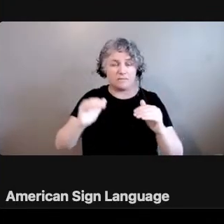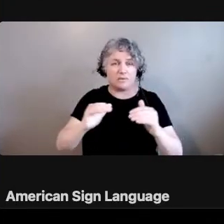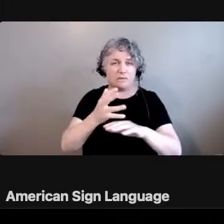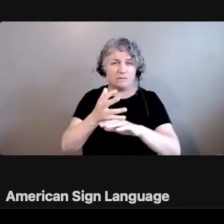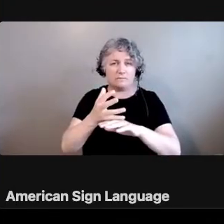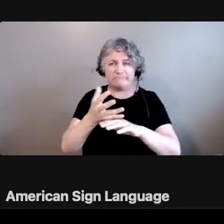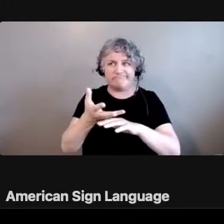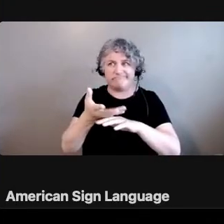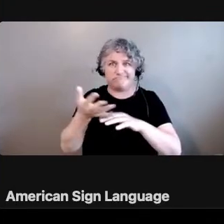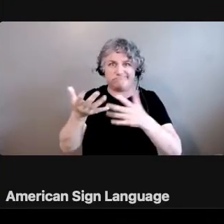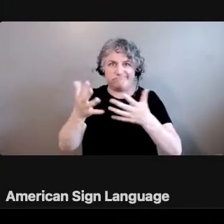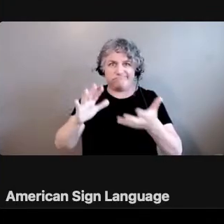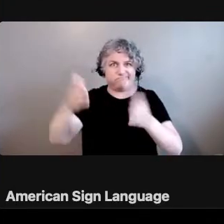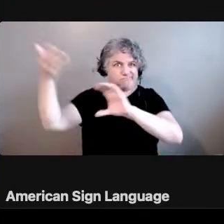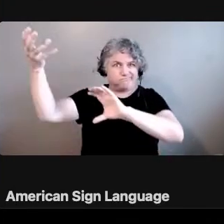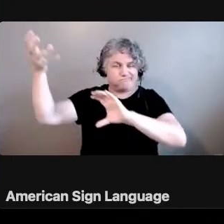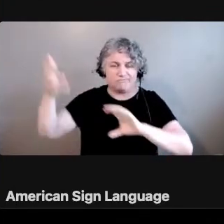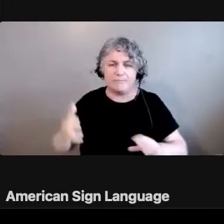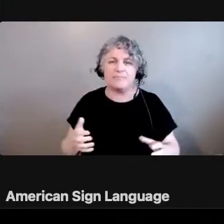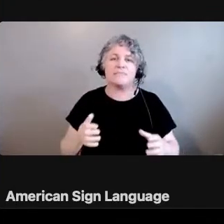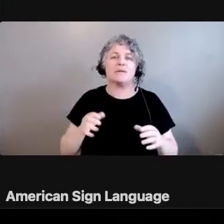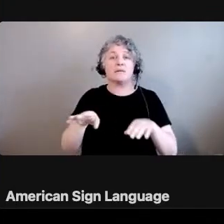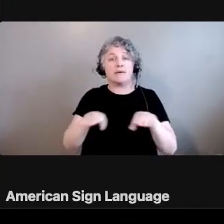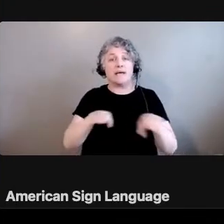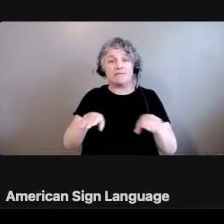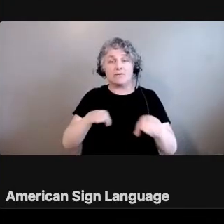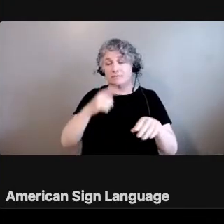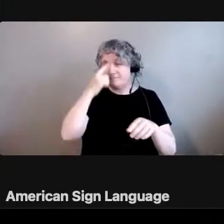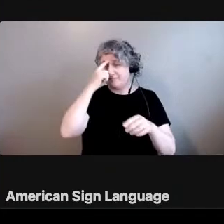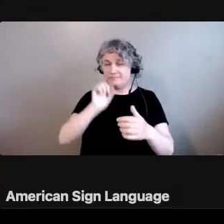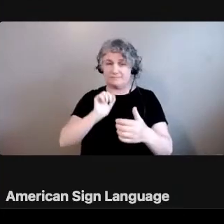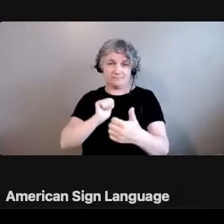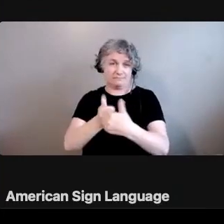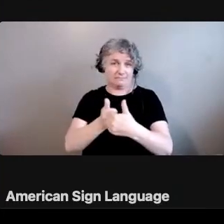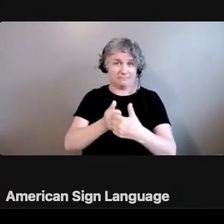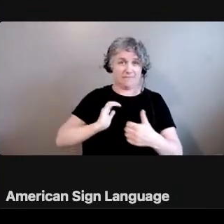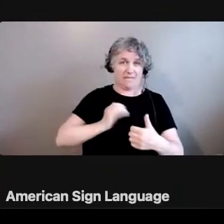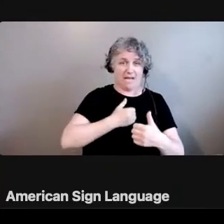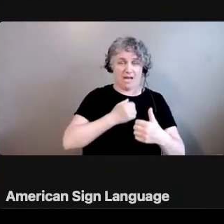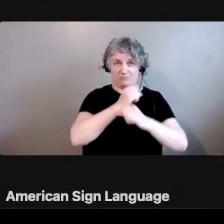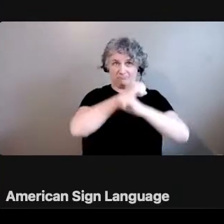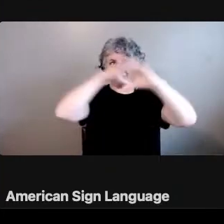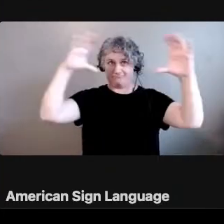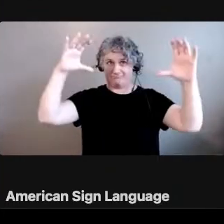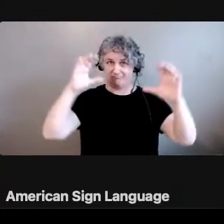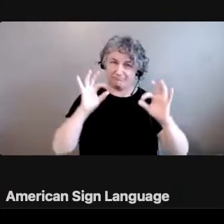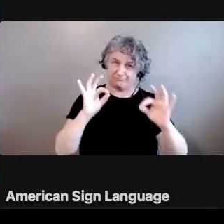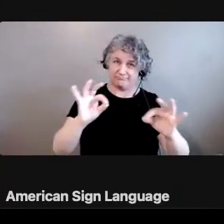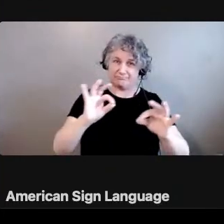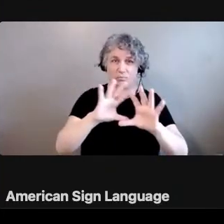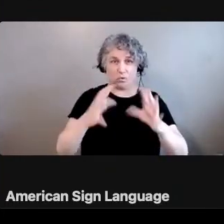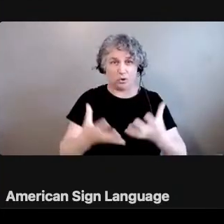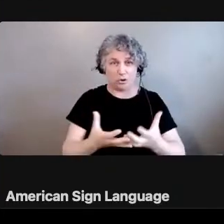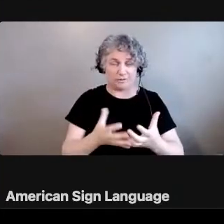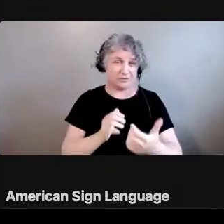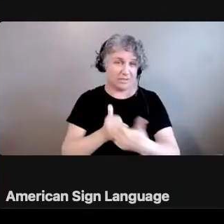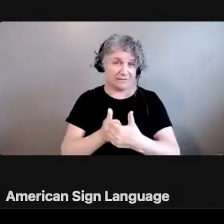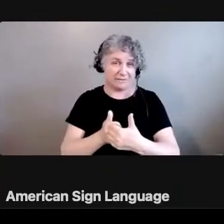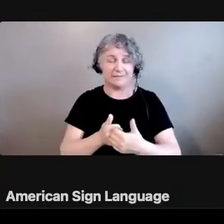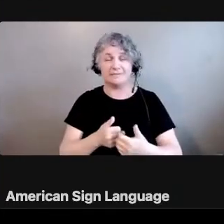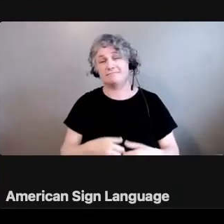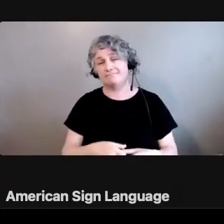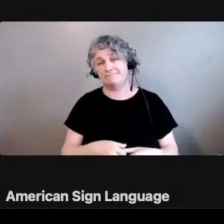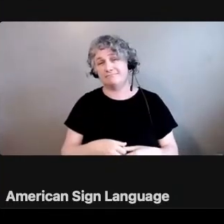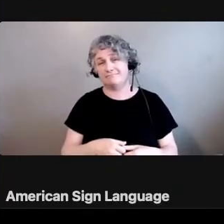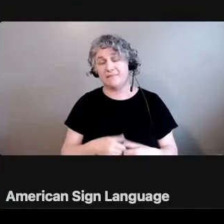thinking and behavior poses a challenge to the world that we are trying to build. Thank you very much for your time today. I